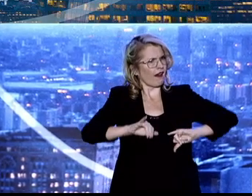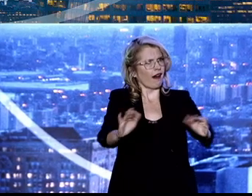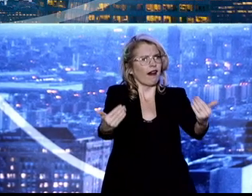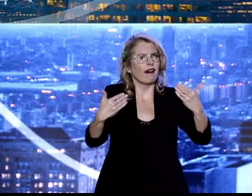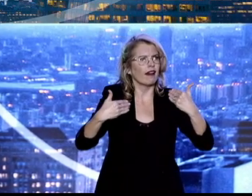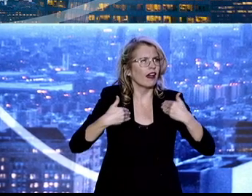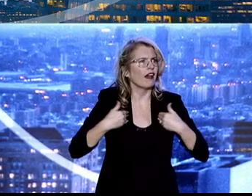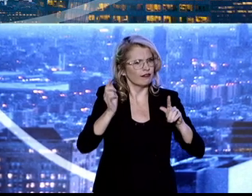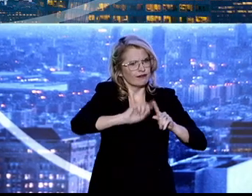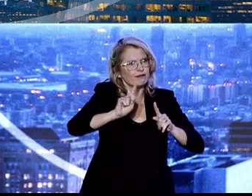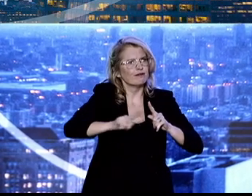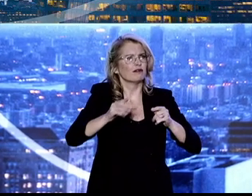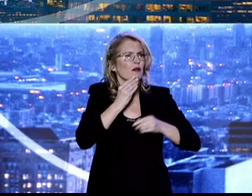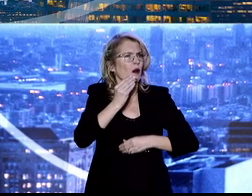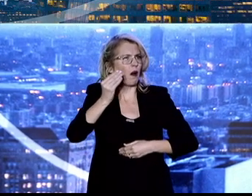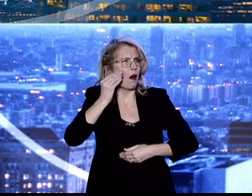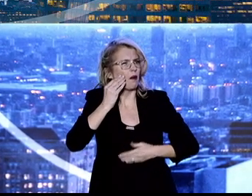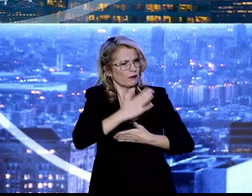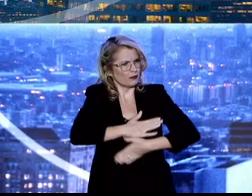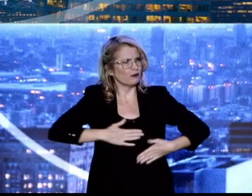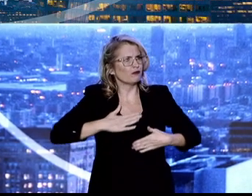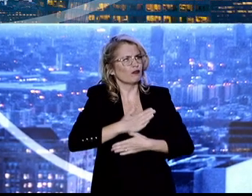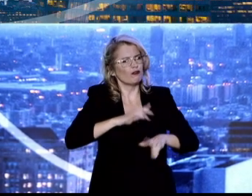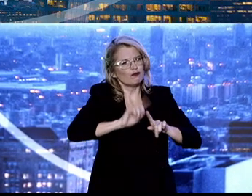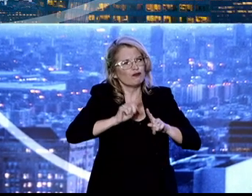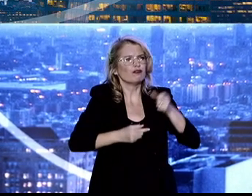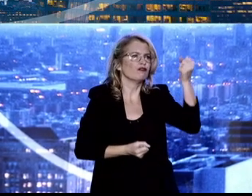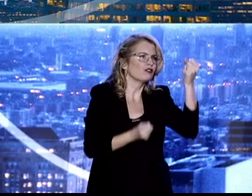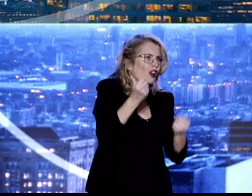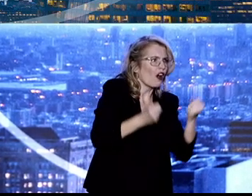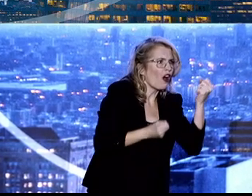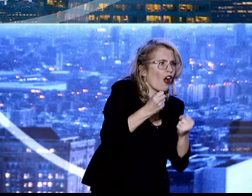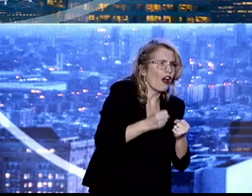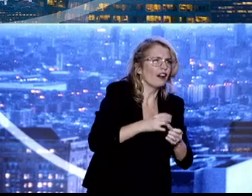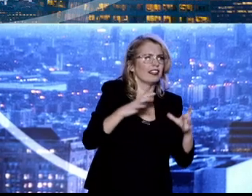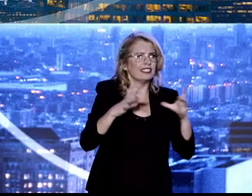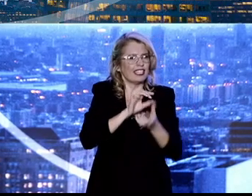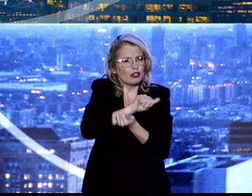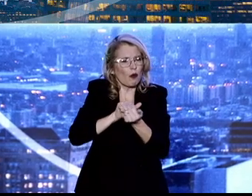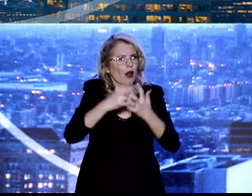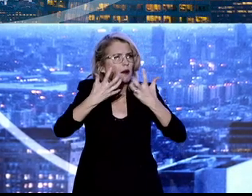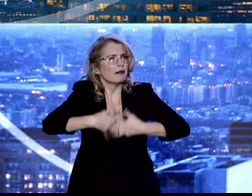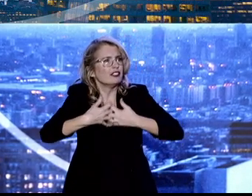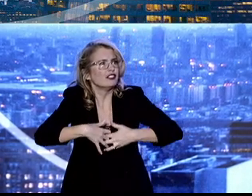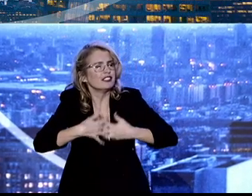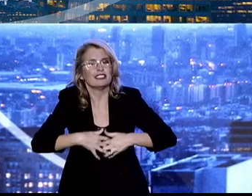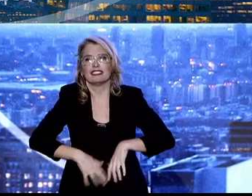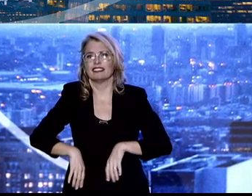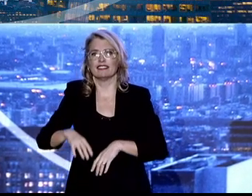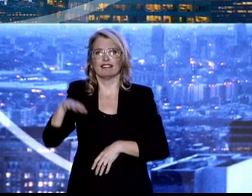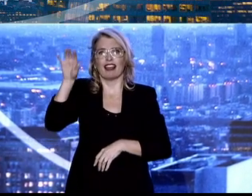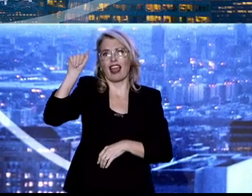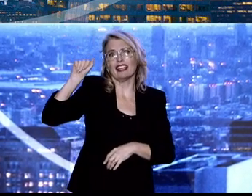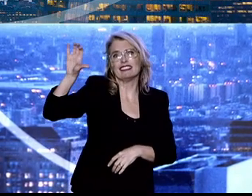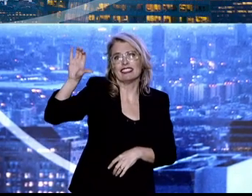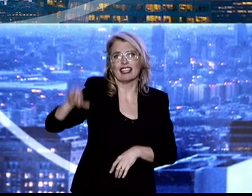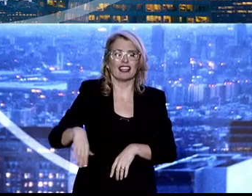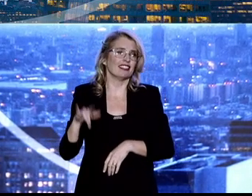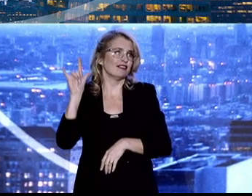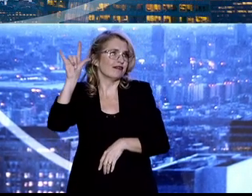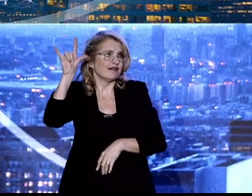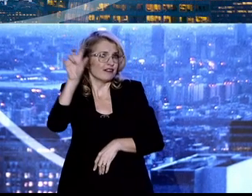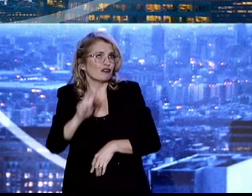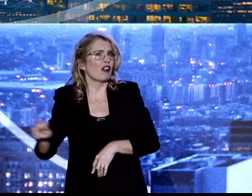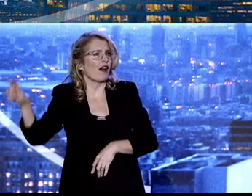and conveniences we do today. Cars, dishwashers, air conditioning, airplane